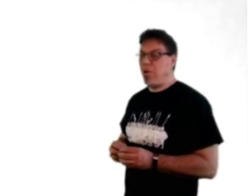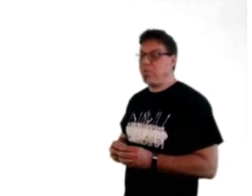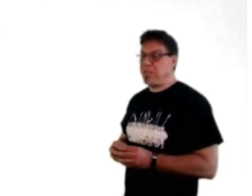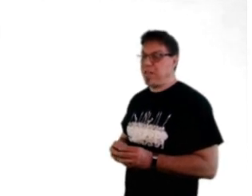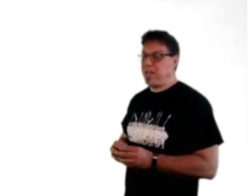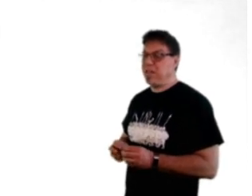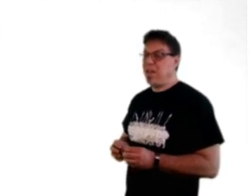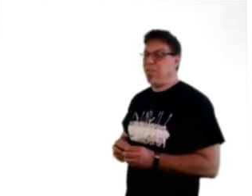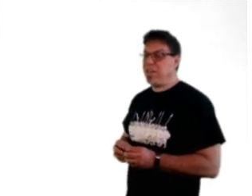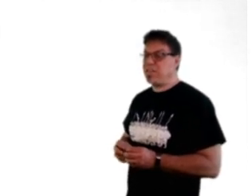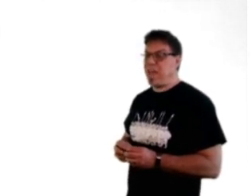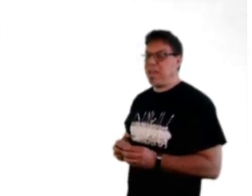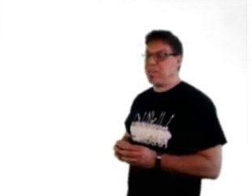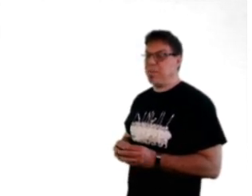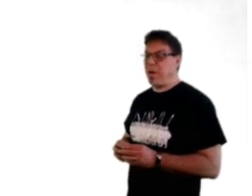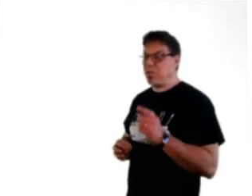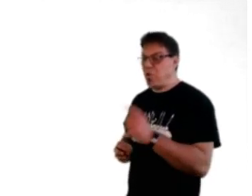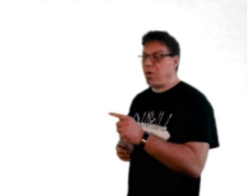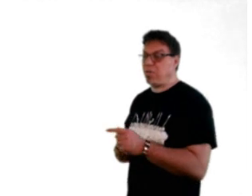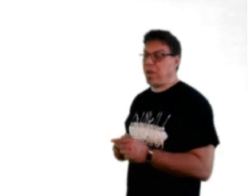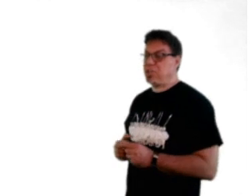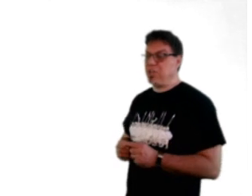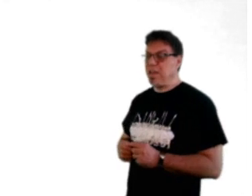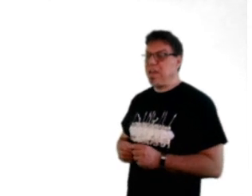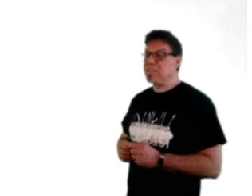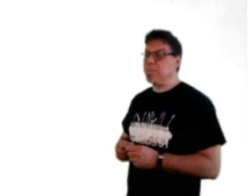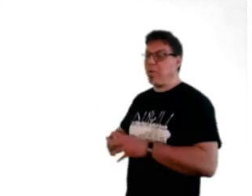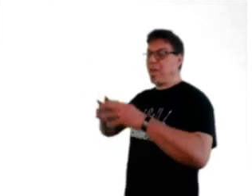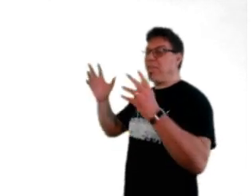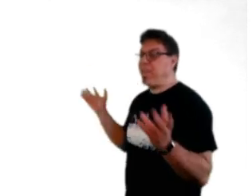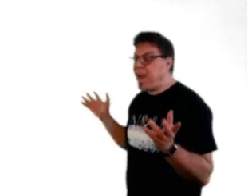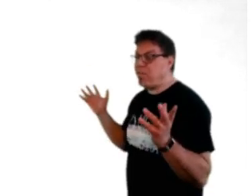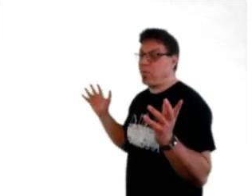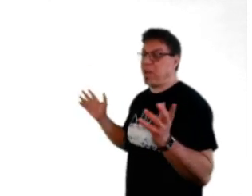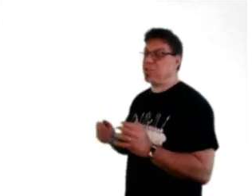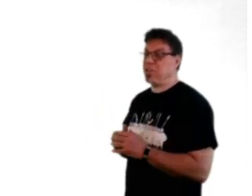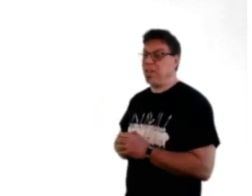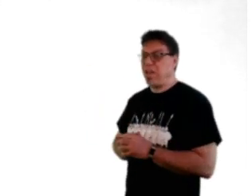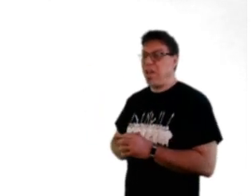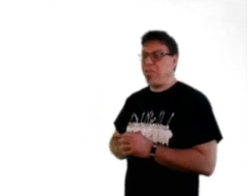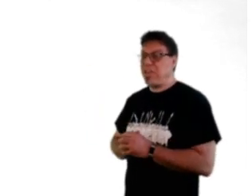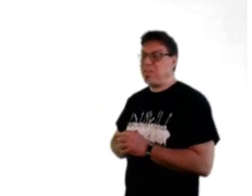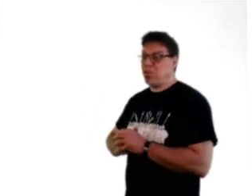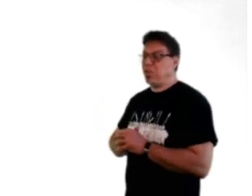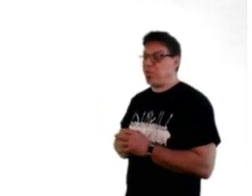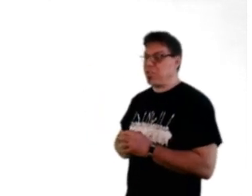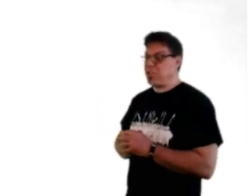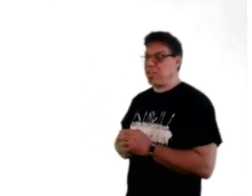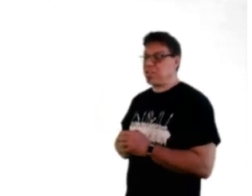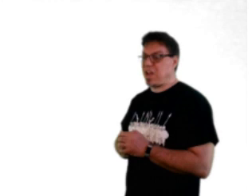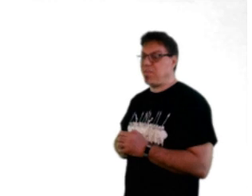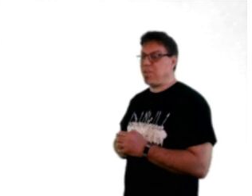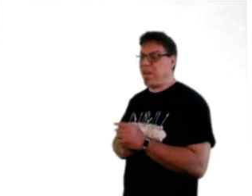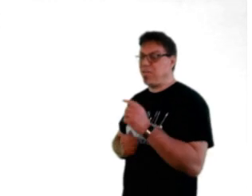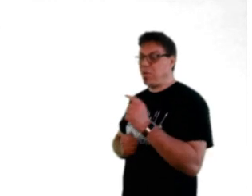with those in need. This day isn't about your vocation, it's about their vocation. These early Christians